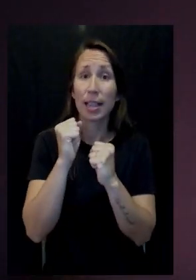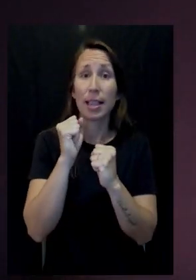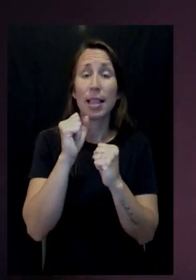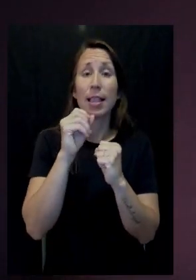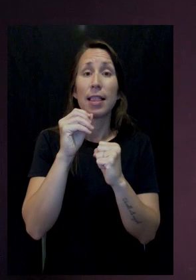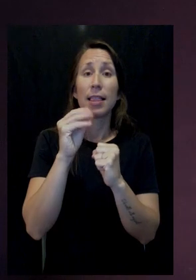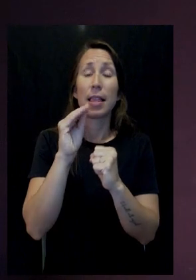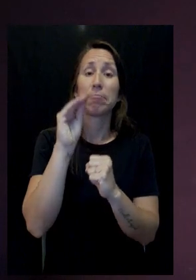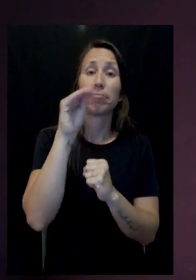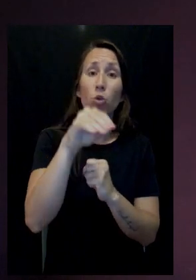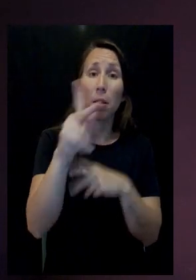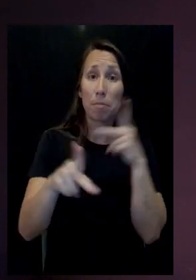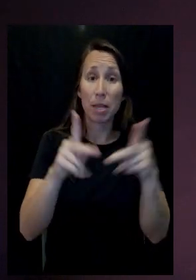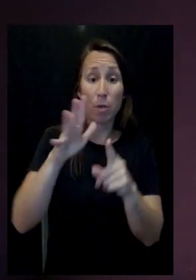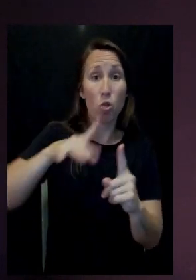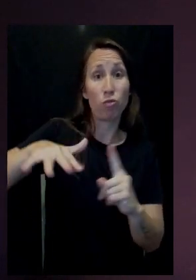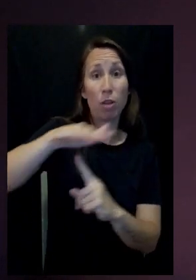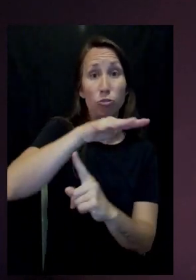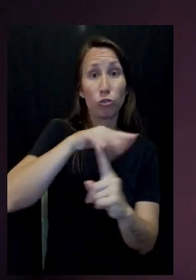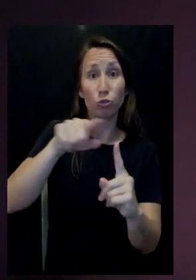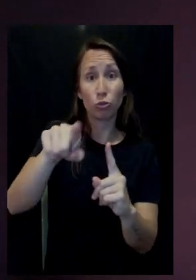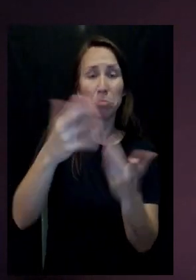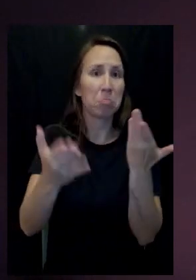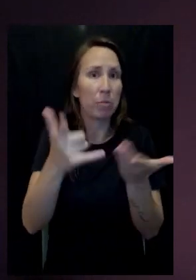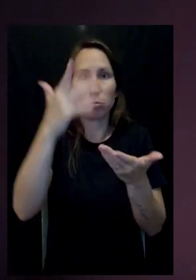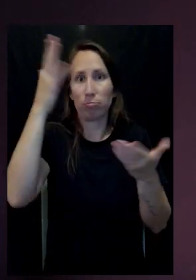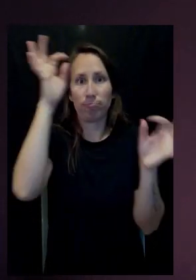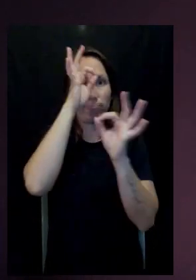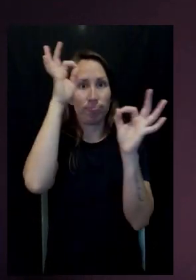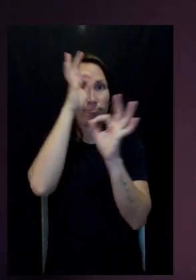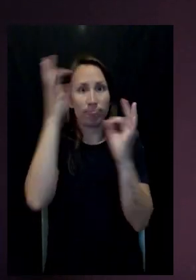strategically placed people around you and you may not even know it.